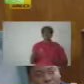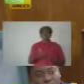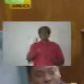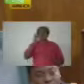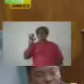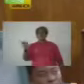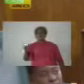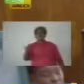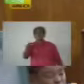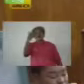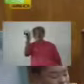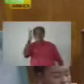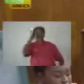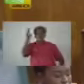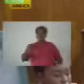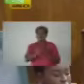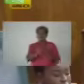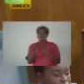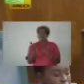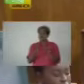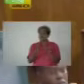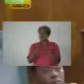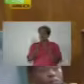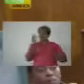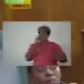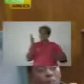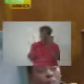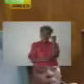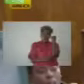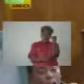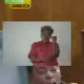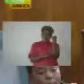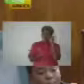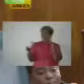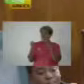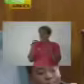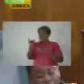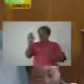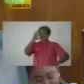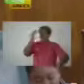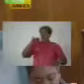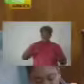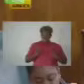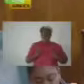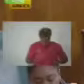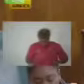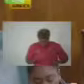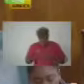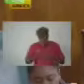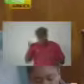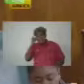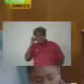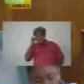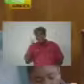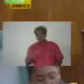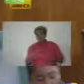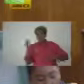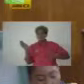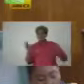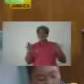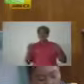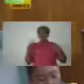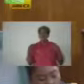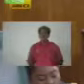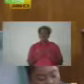likely to be more inclined to be in poverty, more likely to have physical, mental, and behavioral